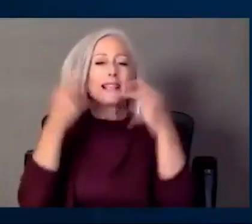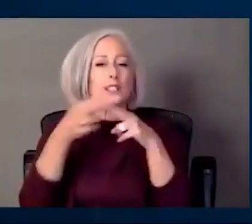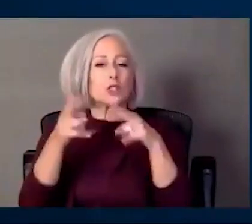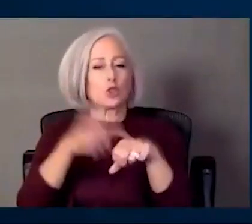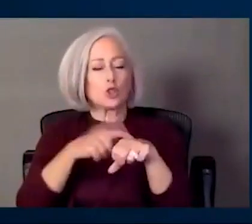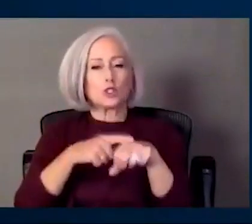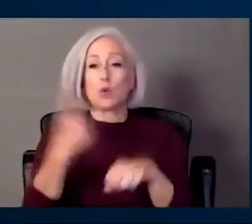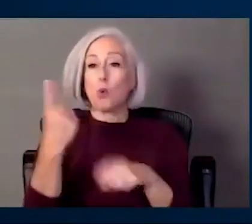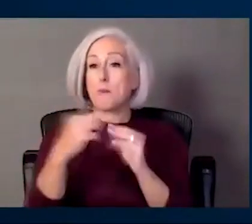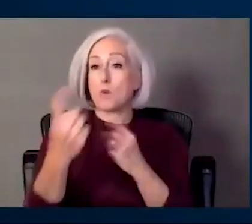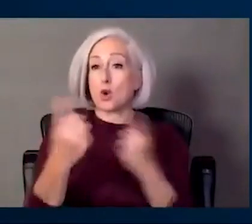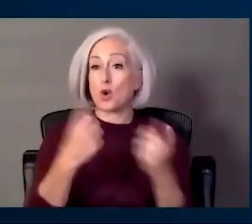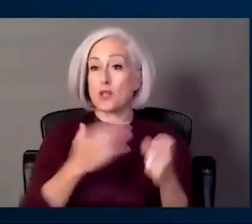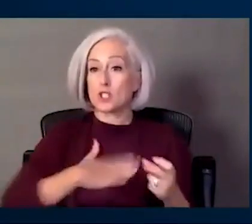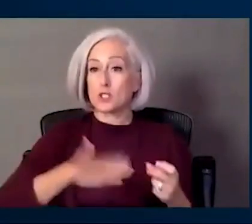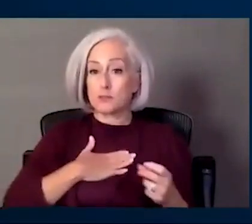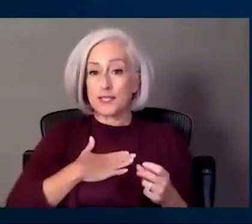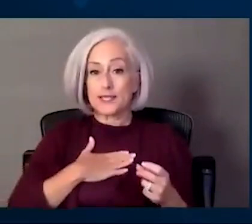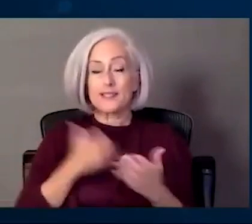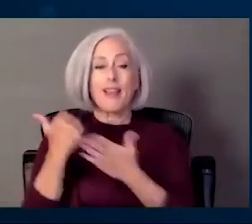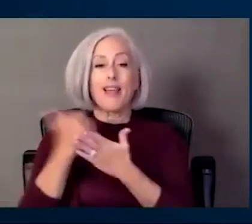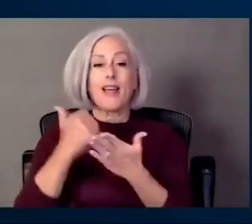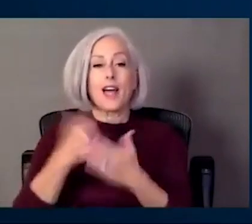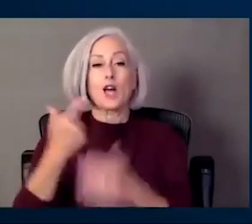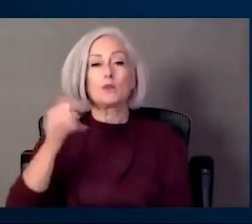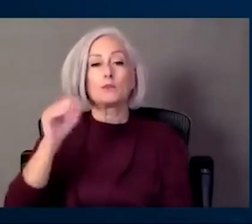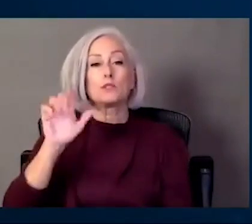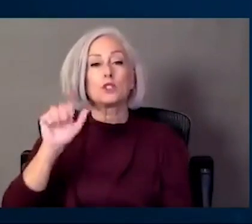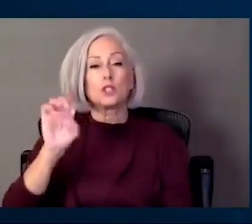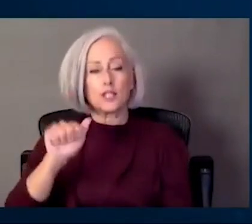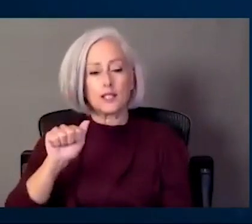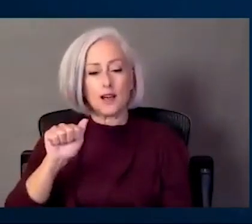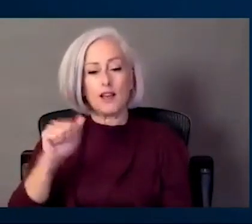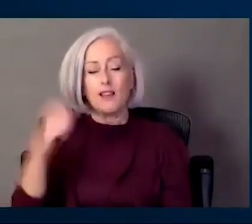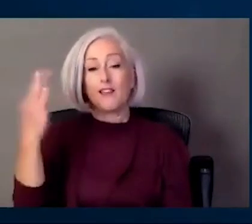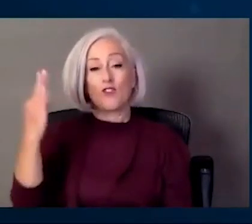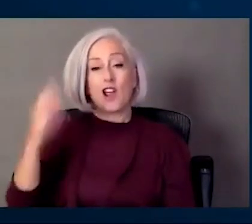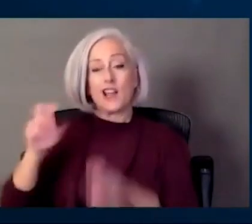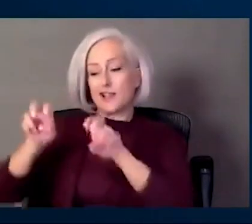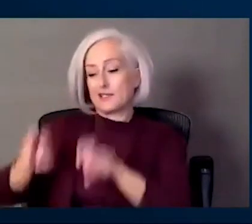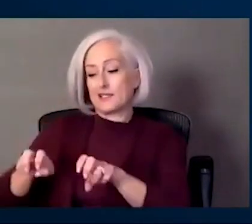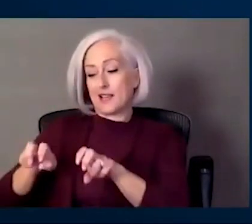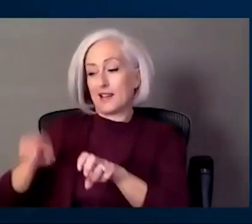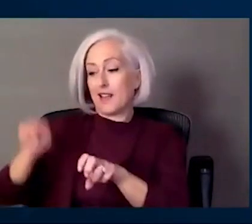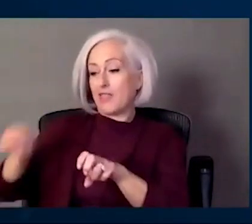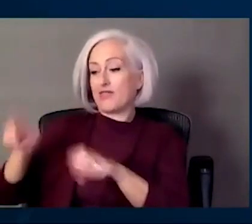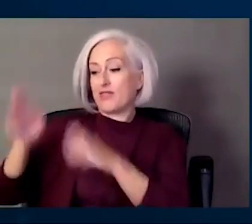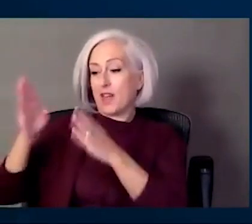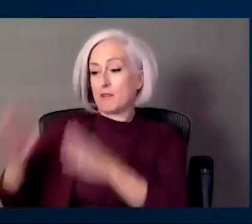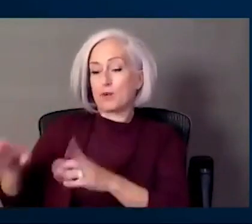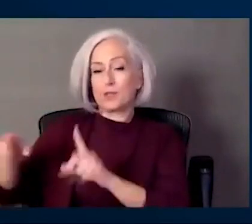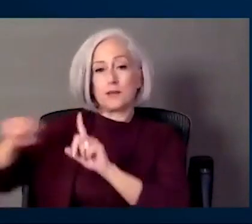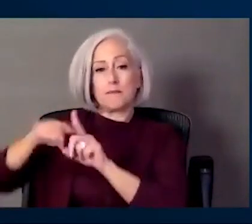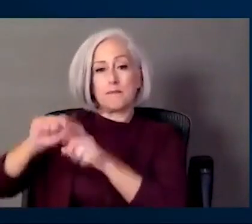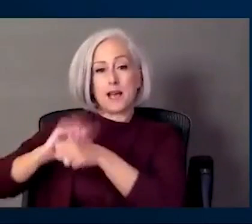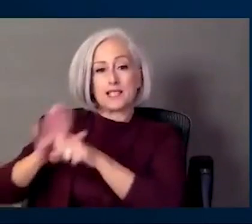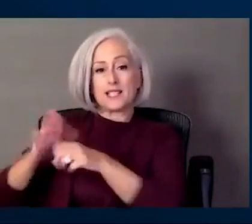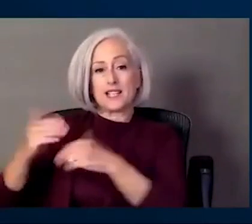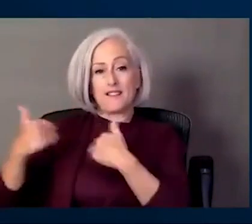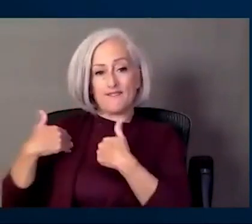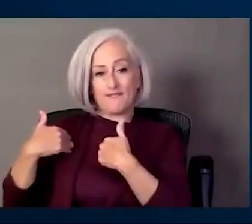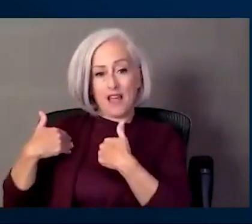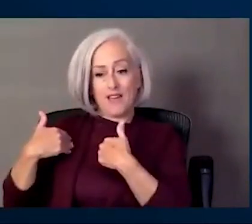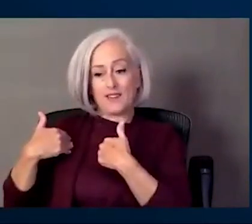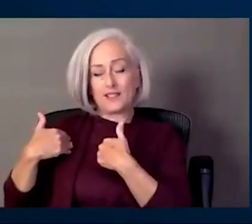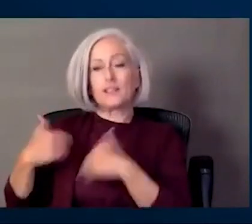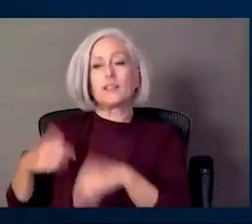so help Gene out with this one. He says, on Friday, I sat next to a person who tested positive for COVID yesterday. I'm vaccinated